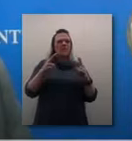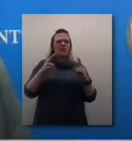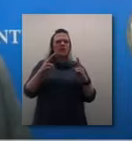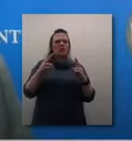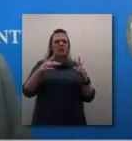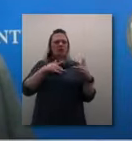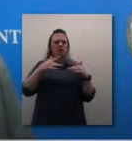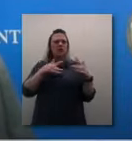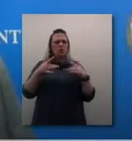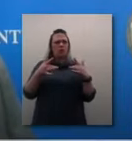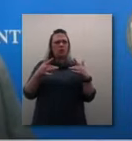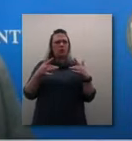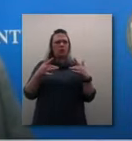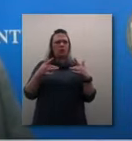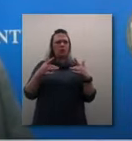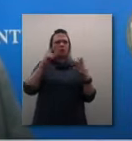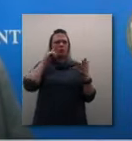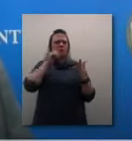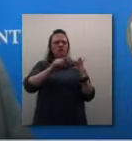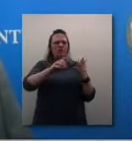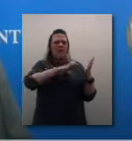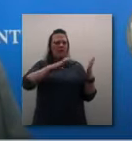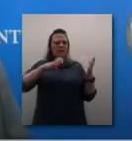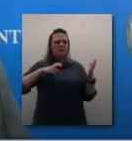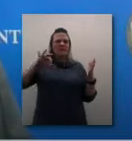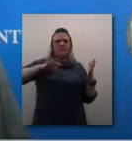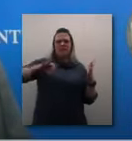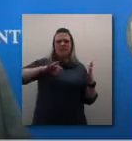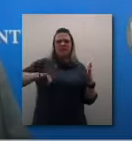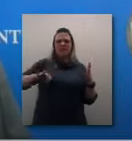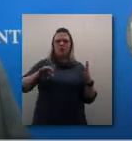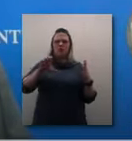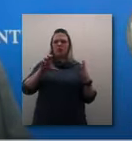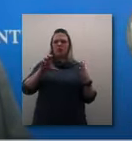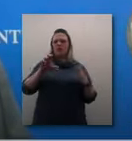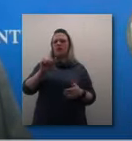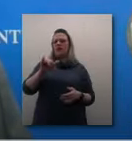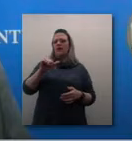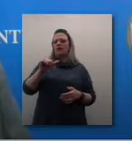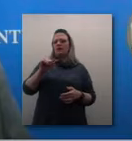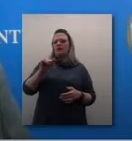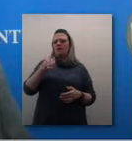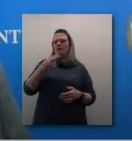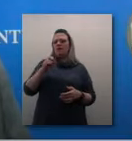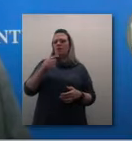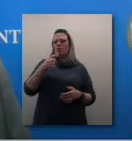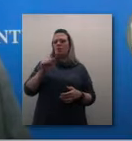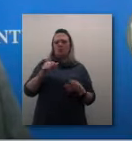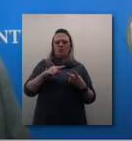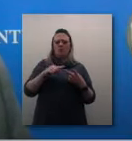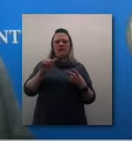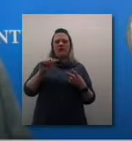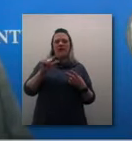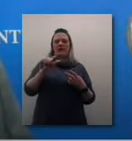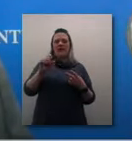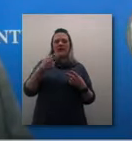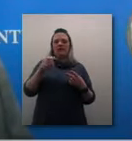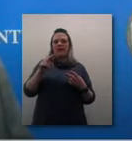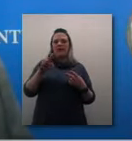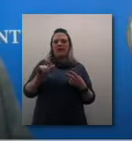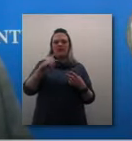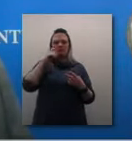at the Pittsburgh and Cleveland numbers, the Cuyahoga County and the Allegheny County numbers, because those counties both